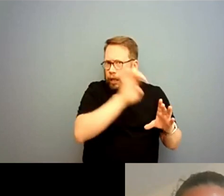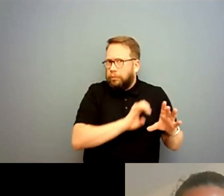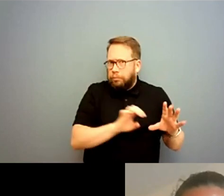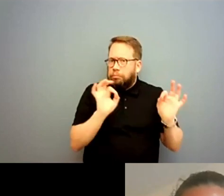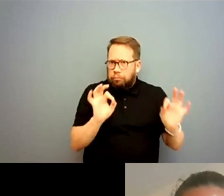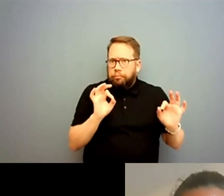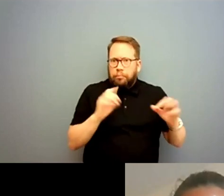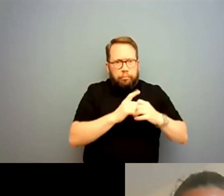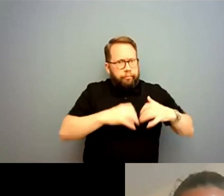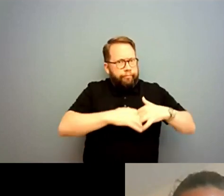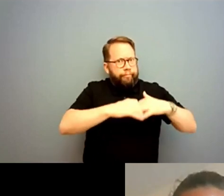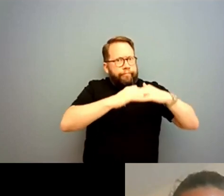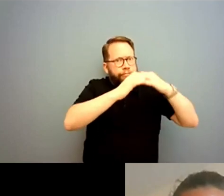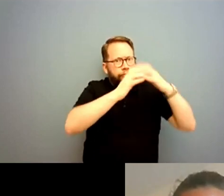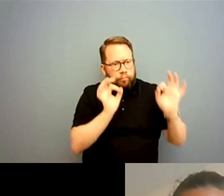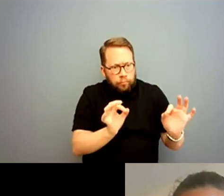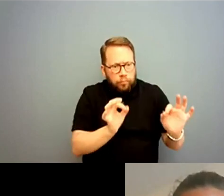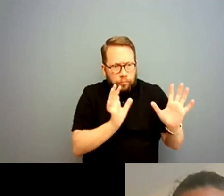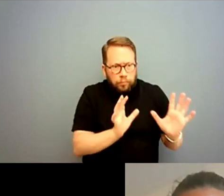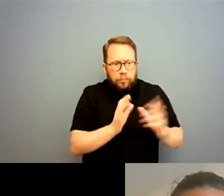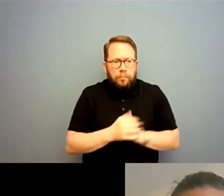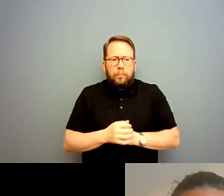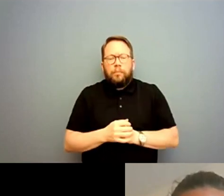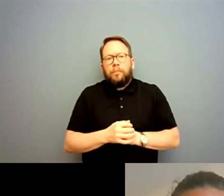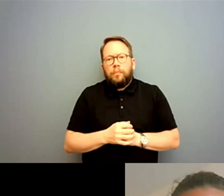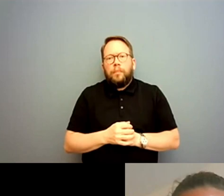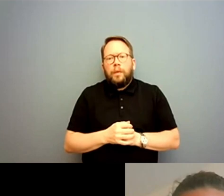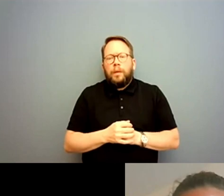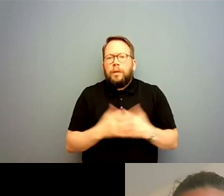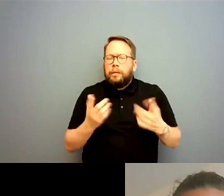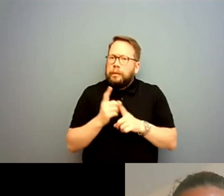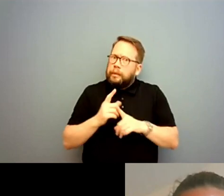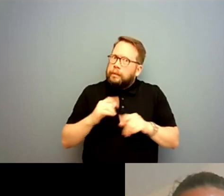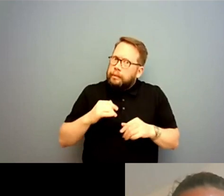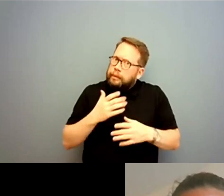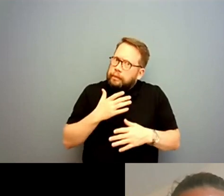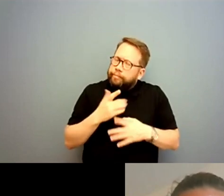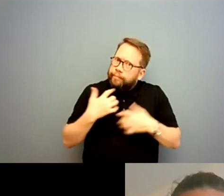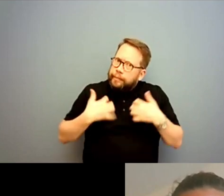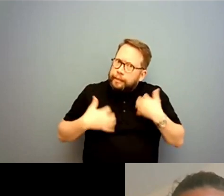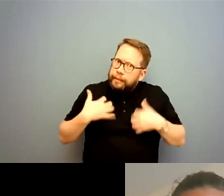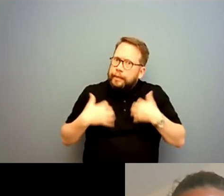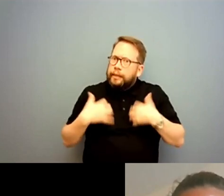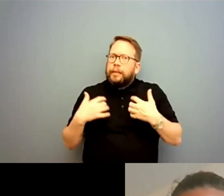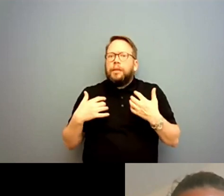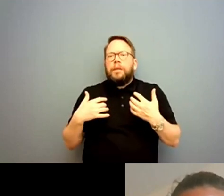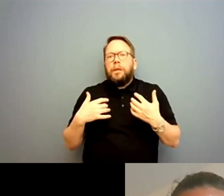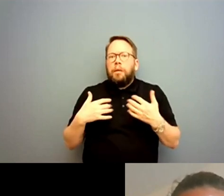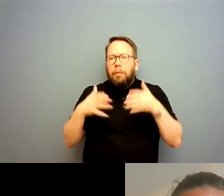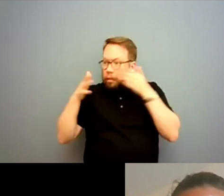and this comes up not just with people with disabilities, but also older people,